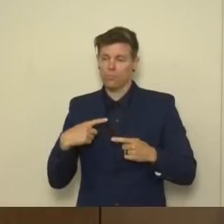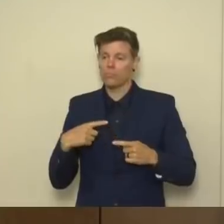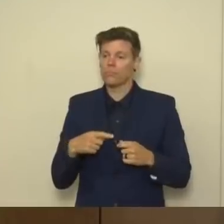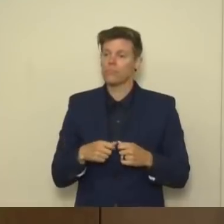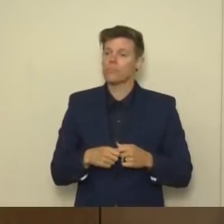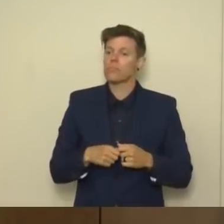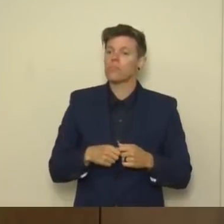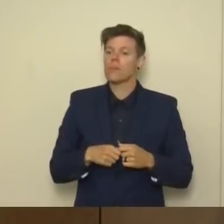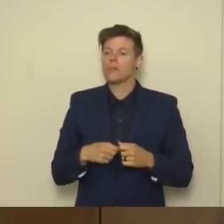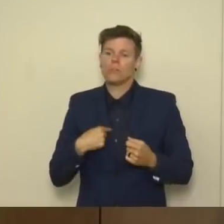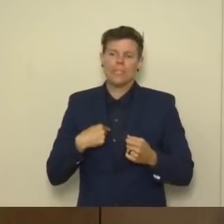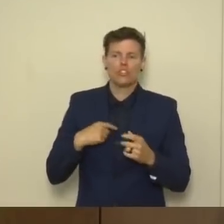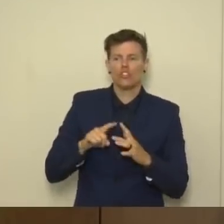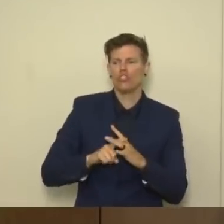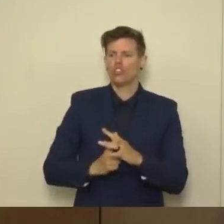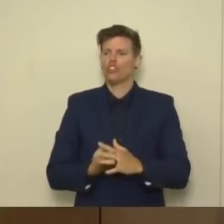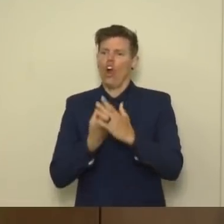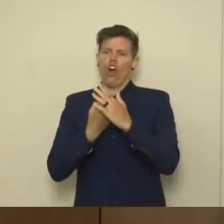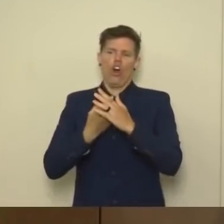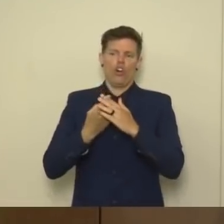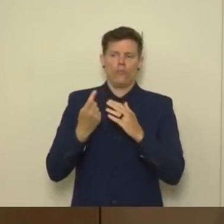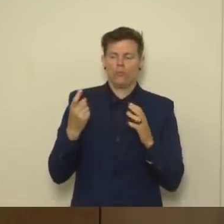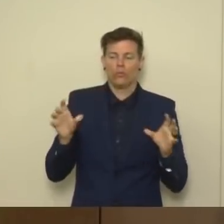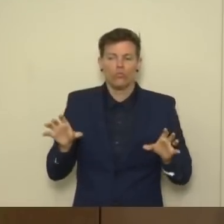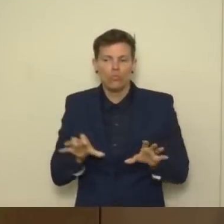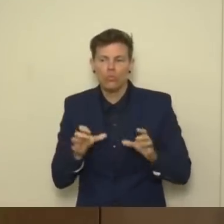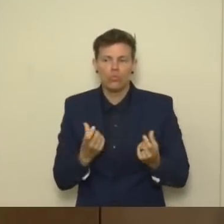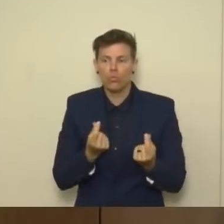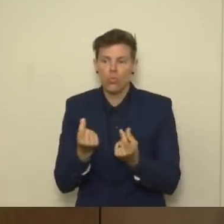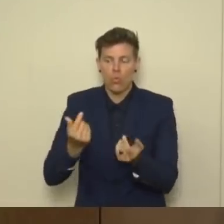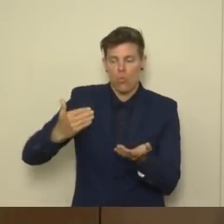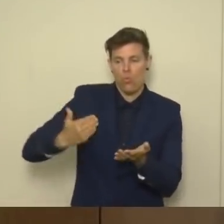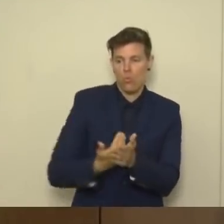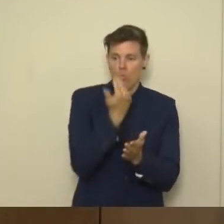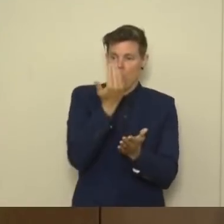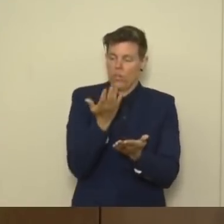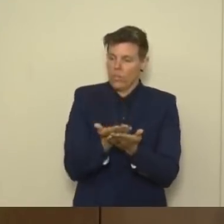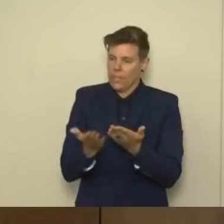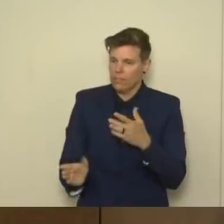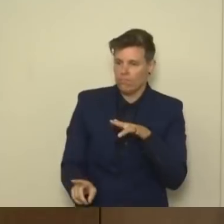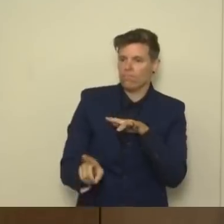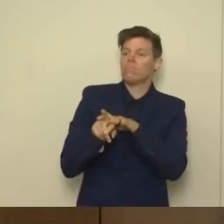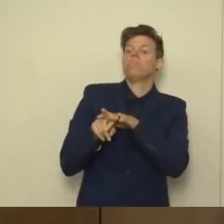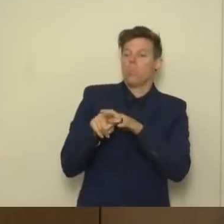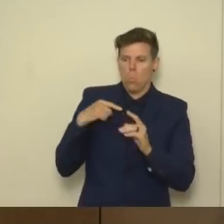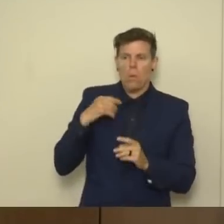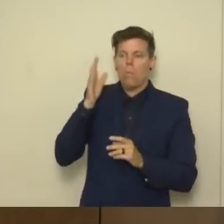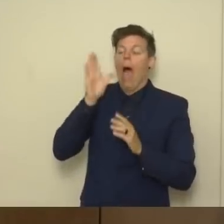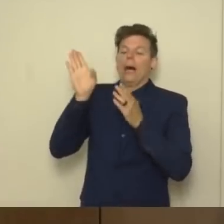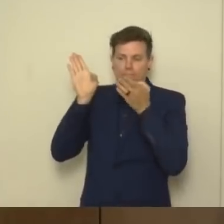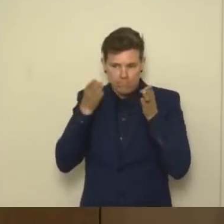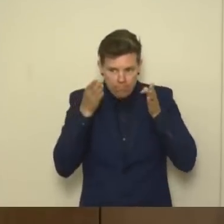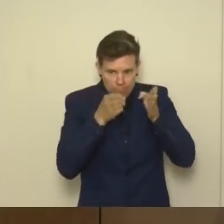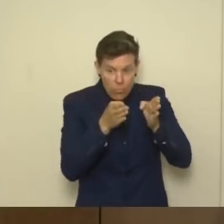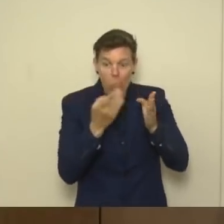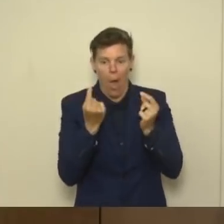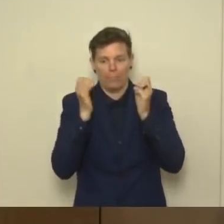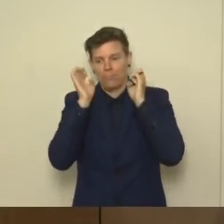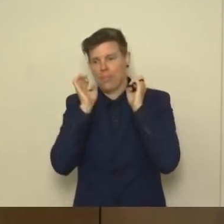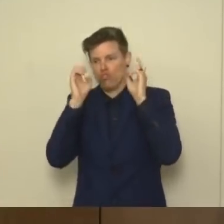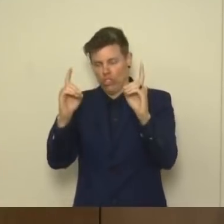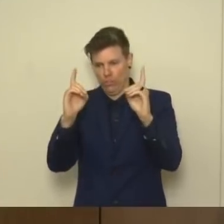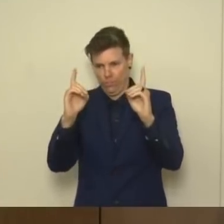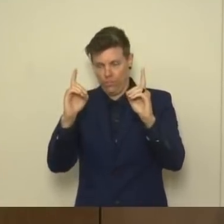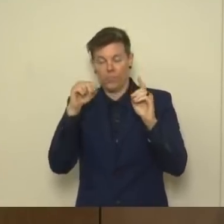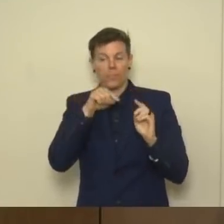introducing, right, we have an obligation to provide education. We know that education is better provided for most students,